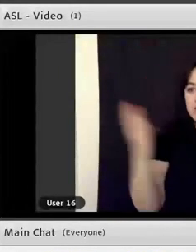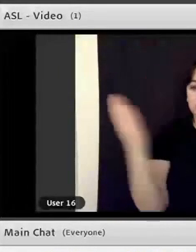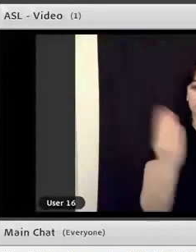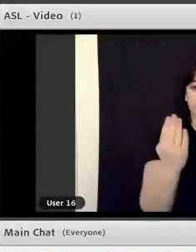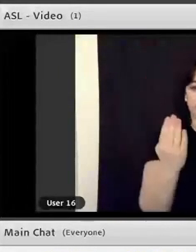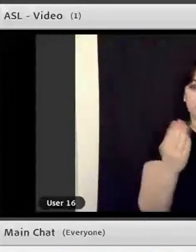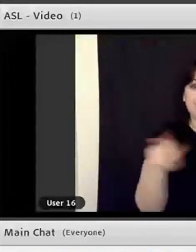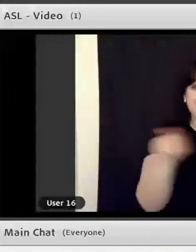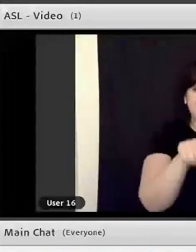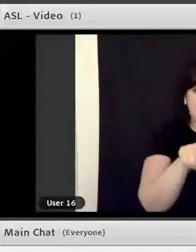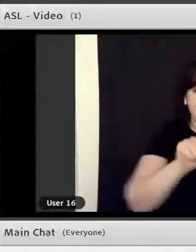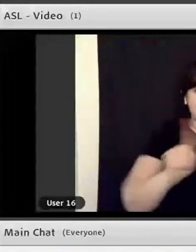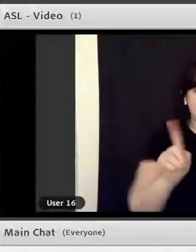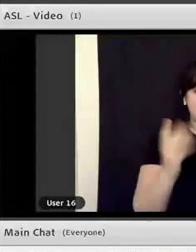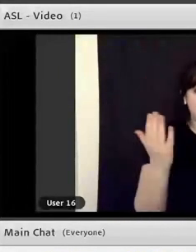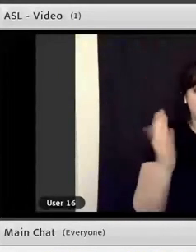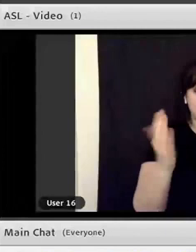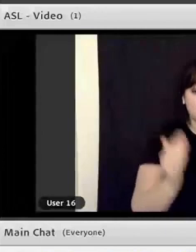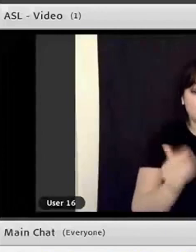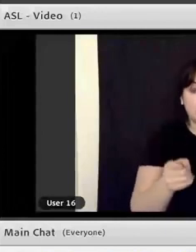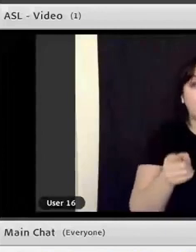information. And so there might be more than one type of respondent.